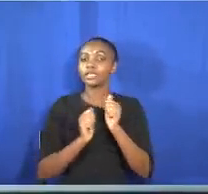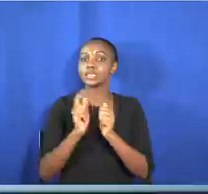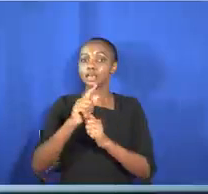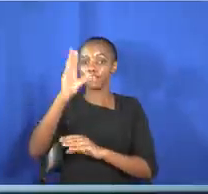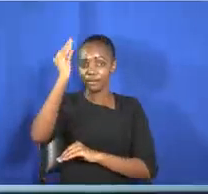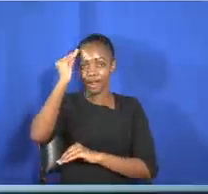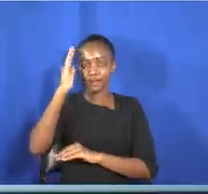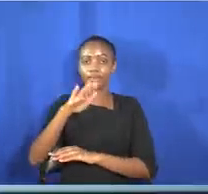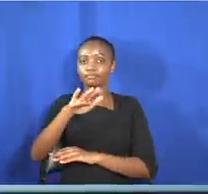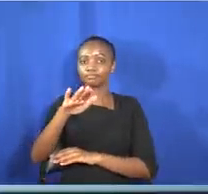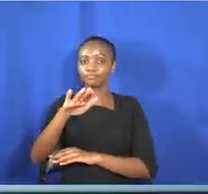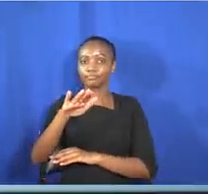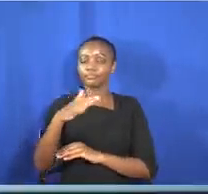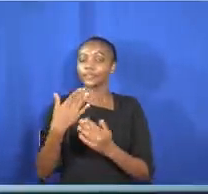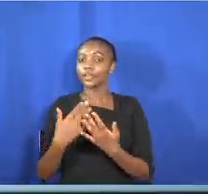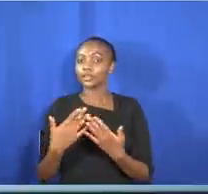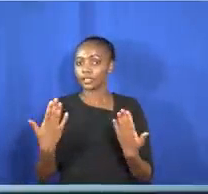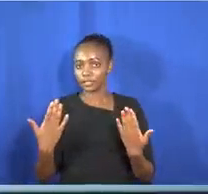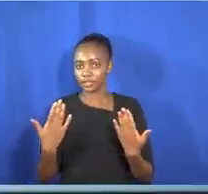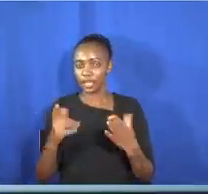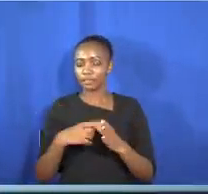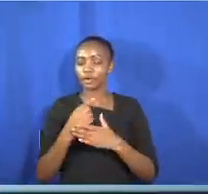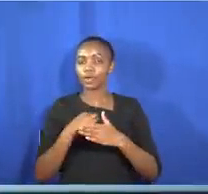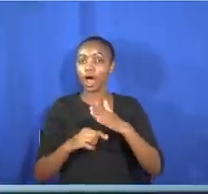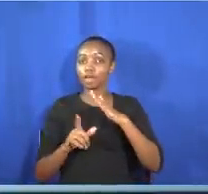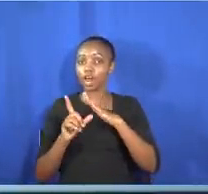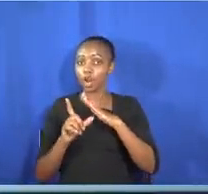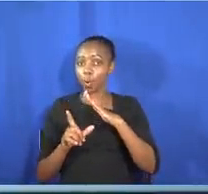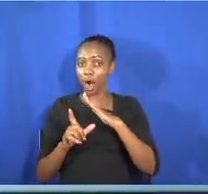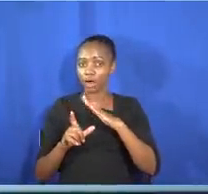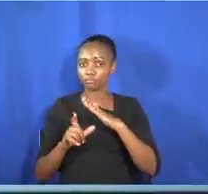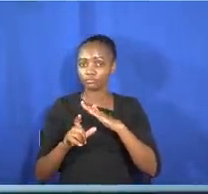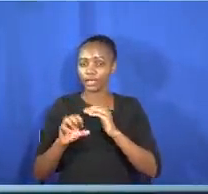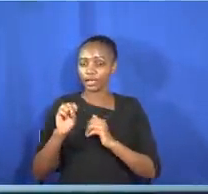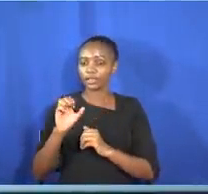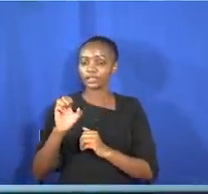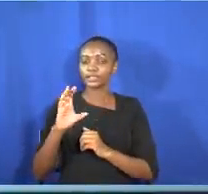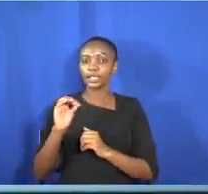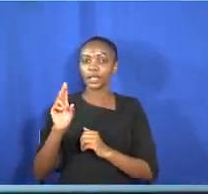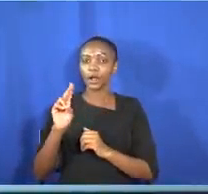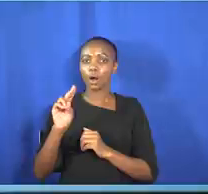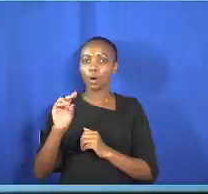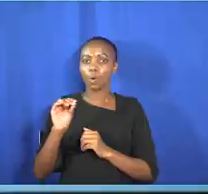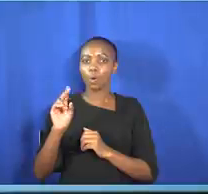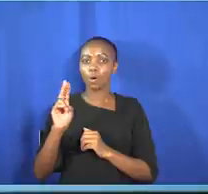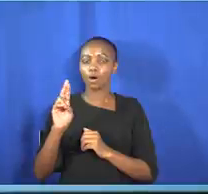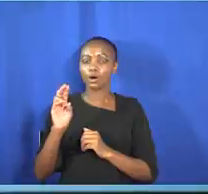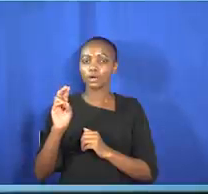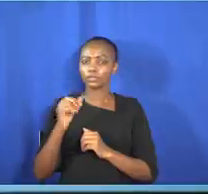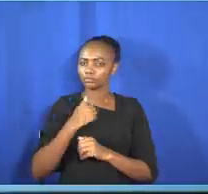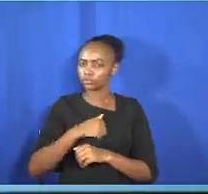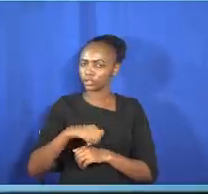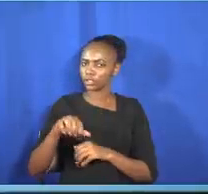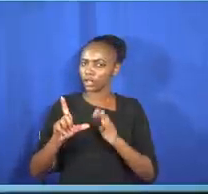has 11 areas, learning areas, and then the lower secondary will have 13 learning